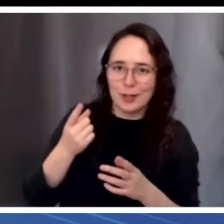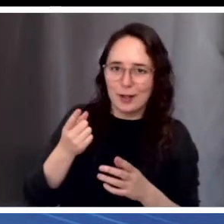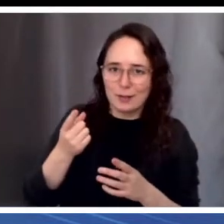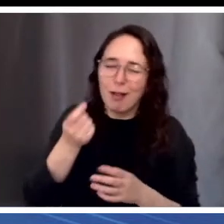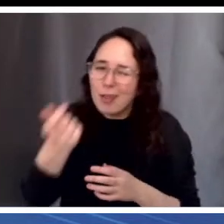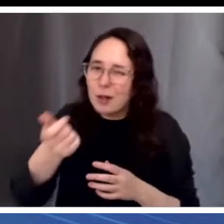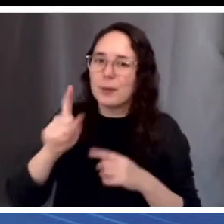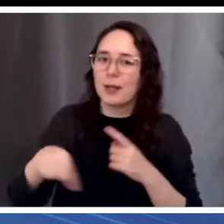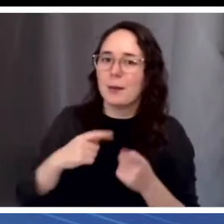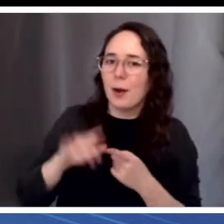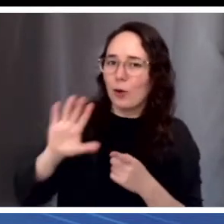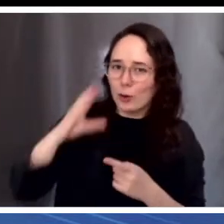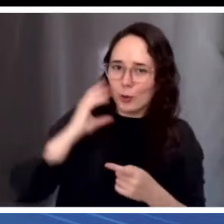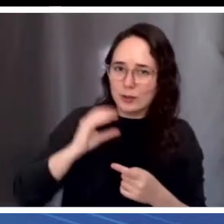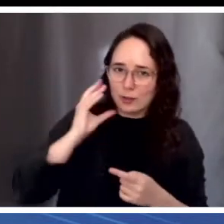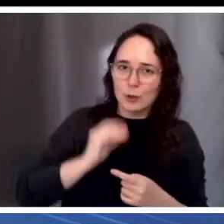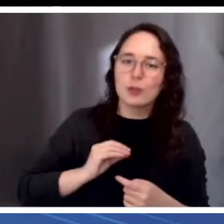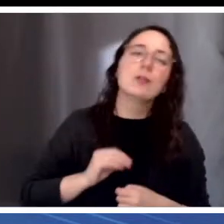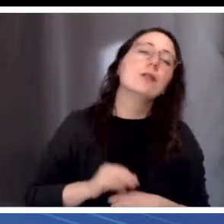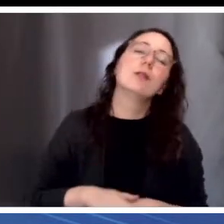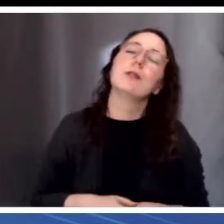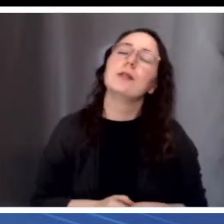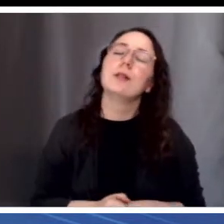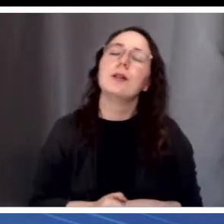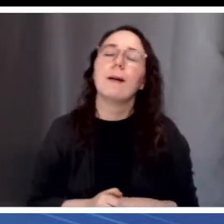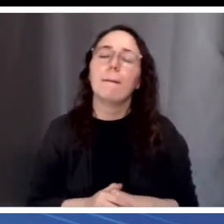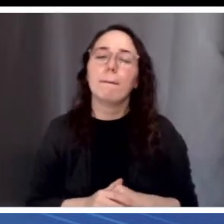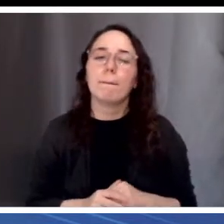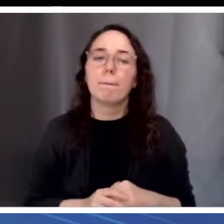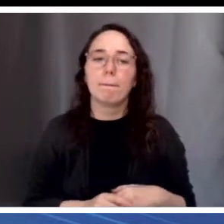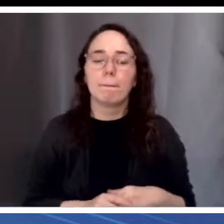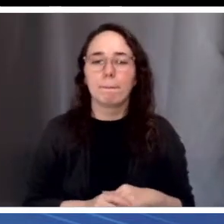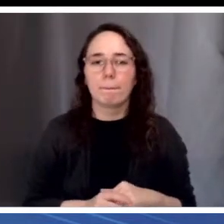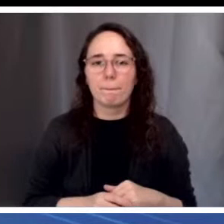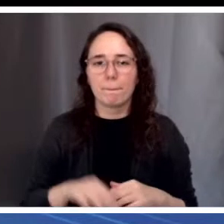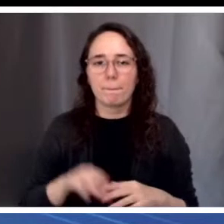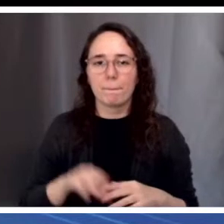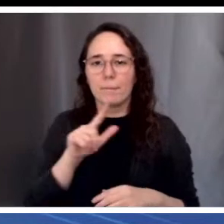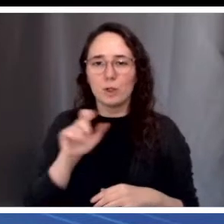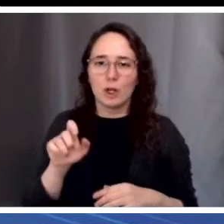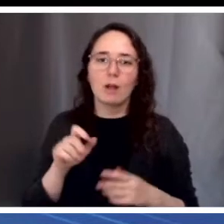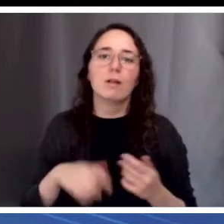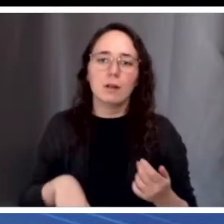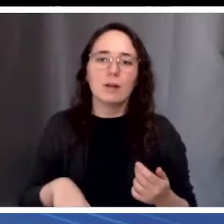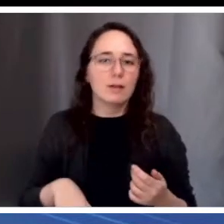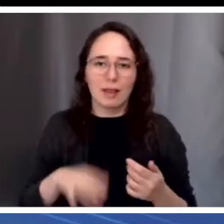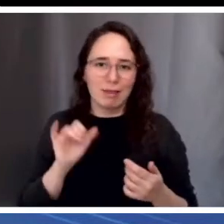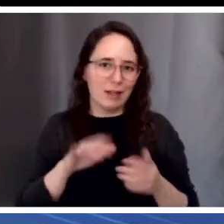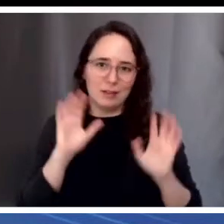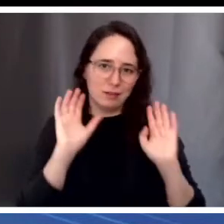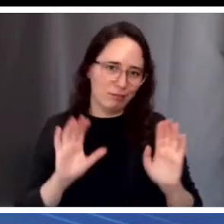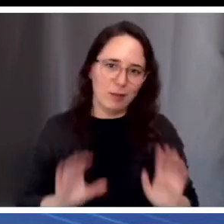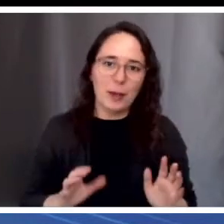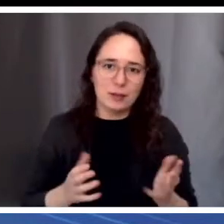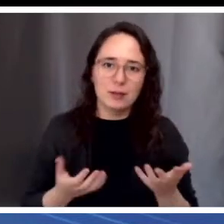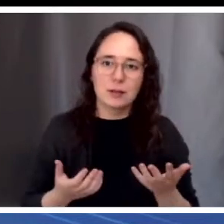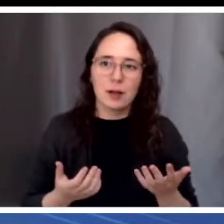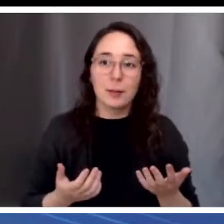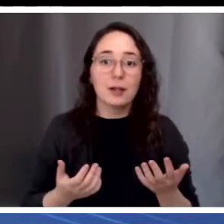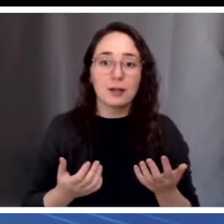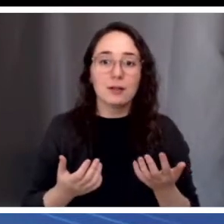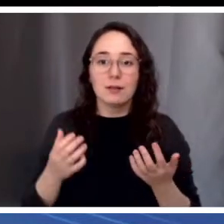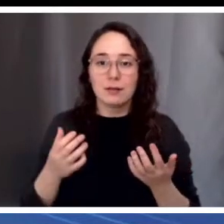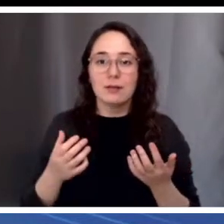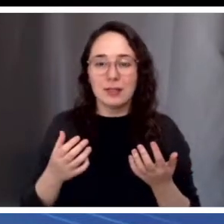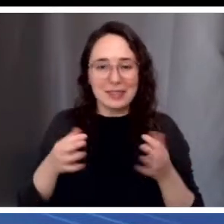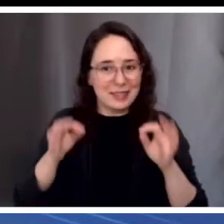some elements of your, of your story there as well. That's wonderful. It's absolutely wonderful. I mean, it does take you in other directions,